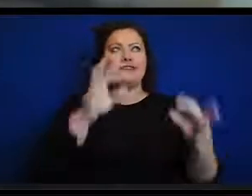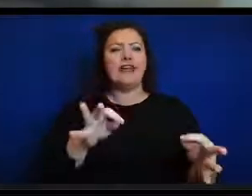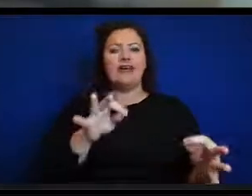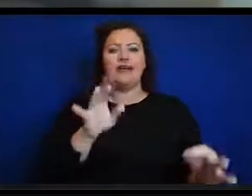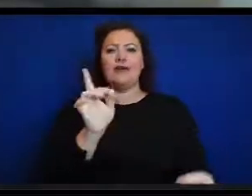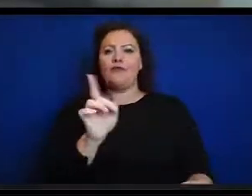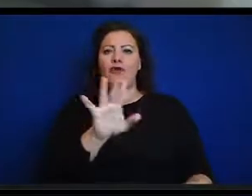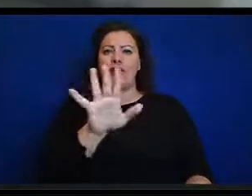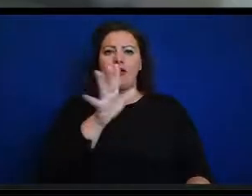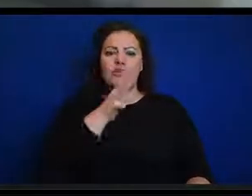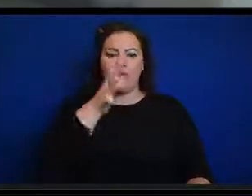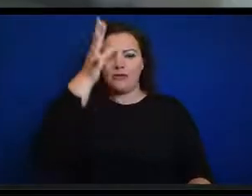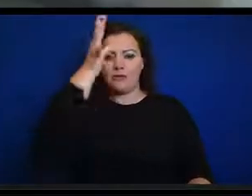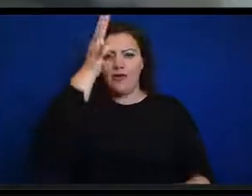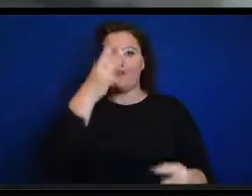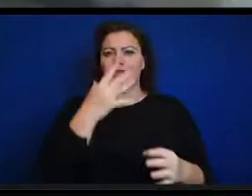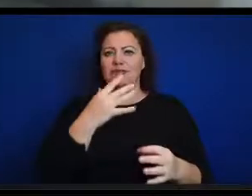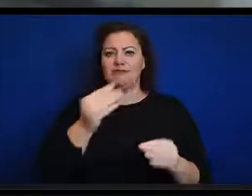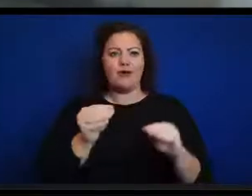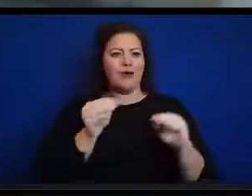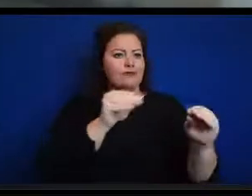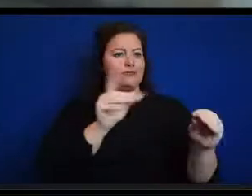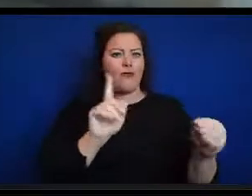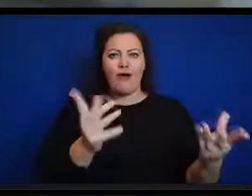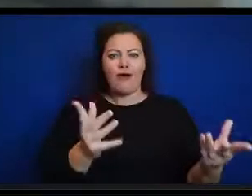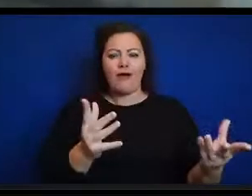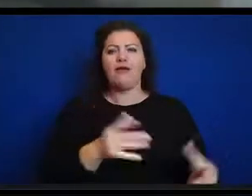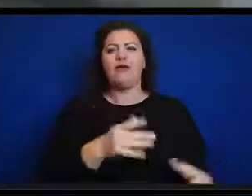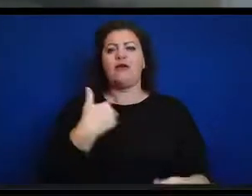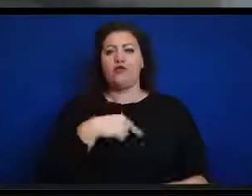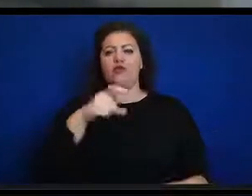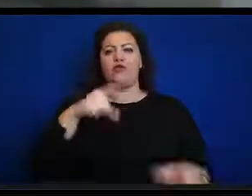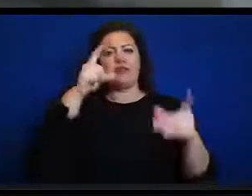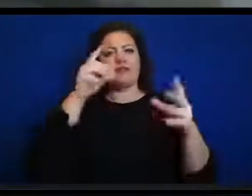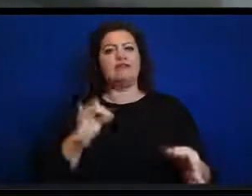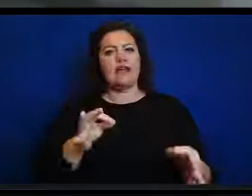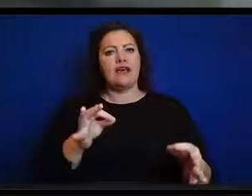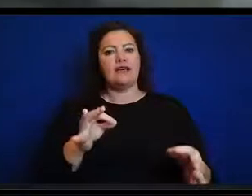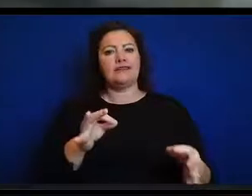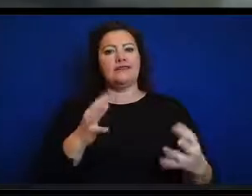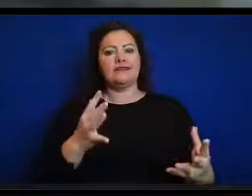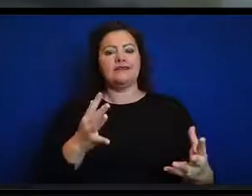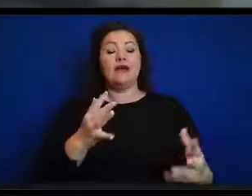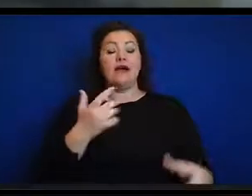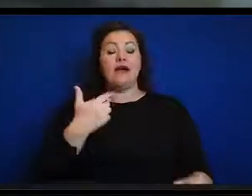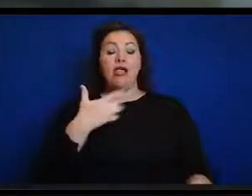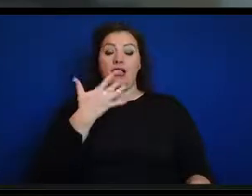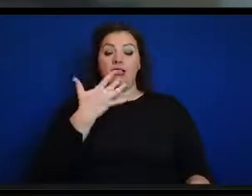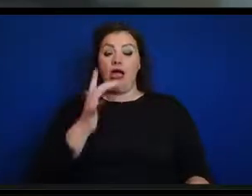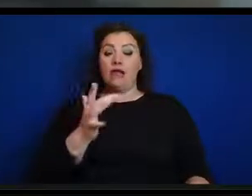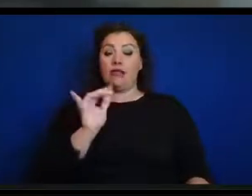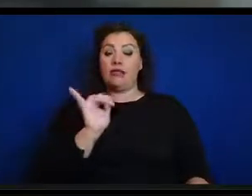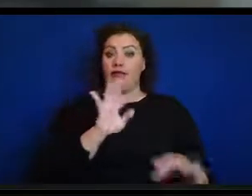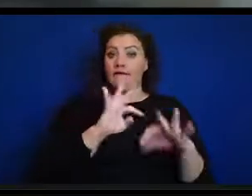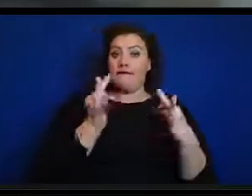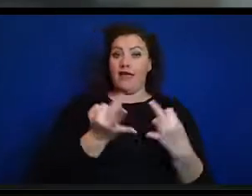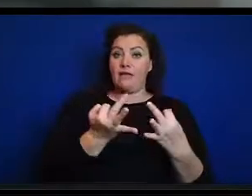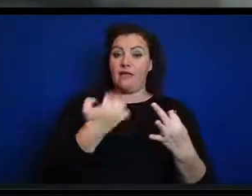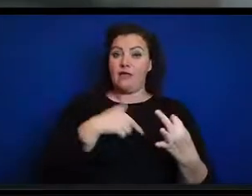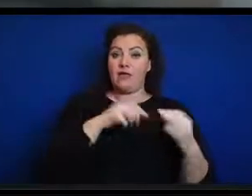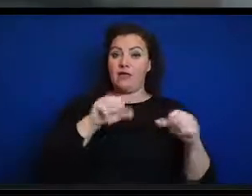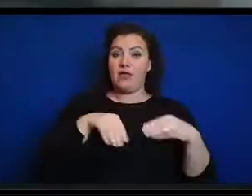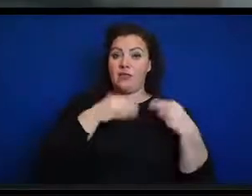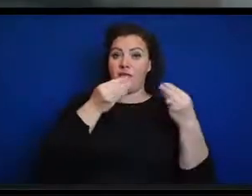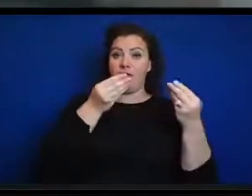your parents go. And so we had to make a decision. We were fortunate as a family to provide